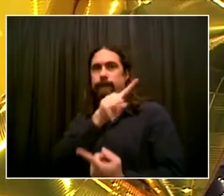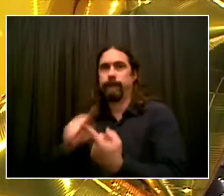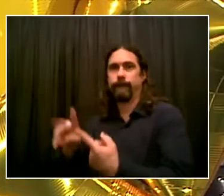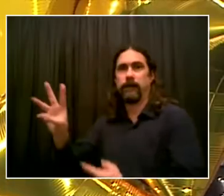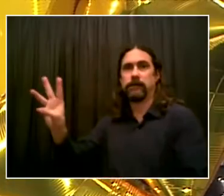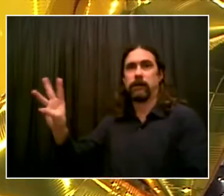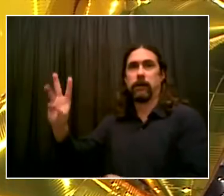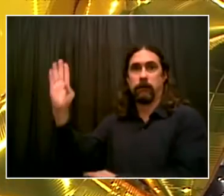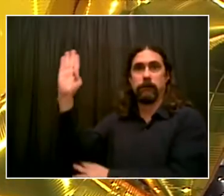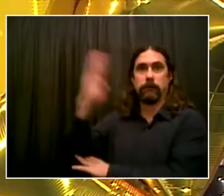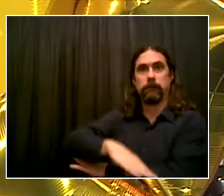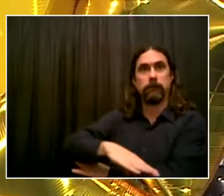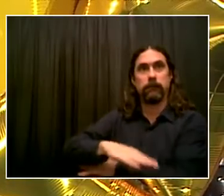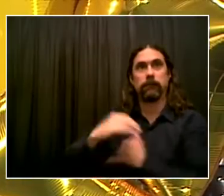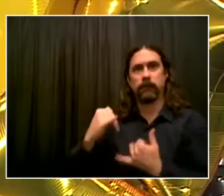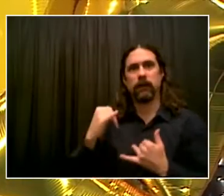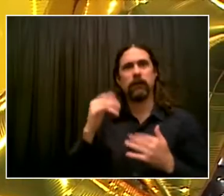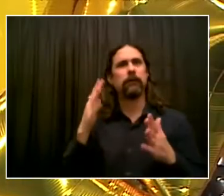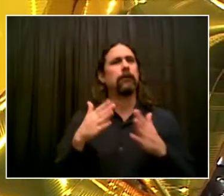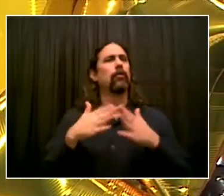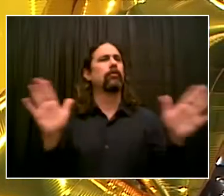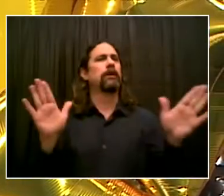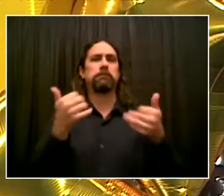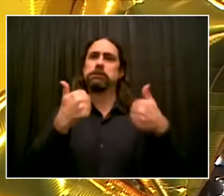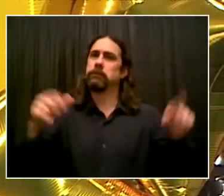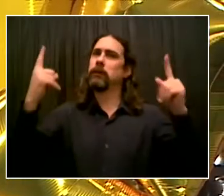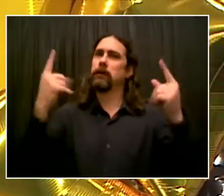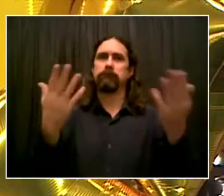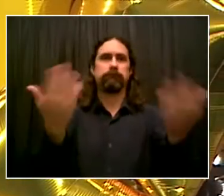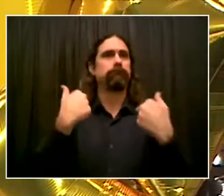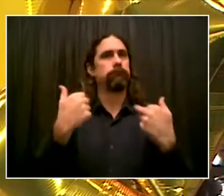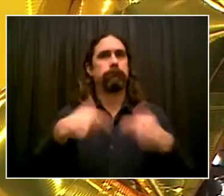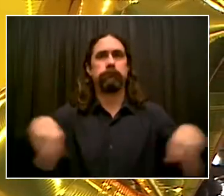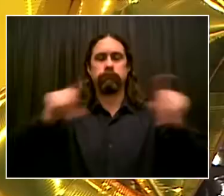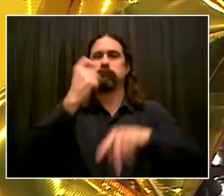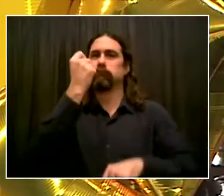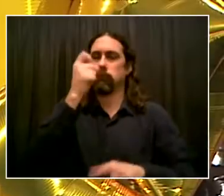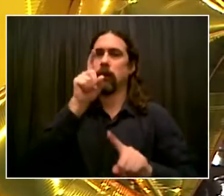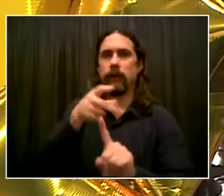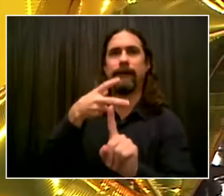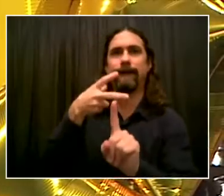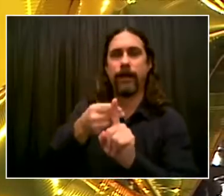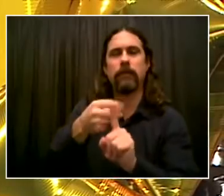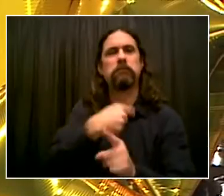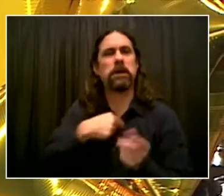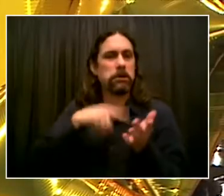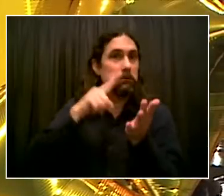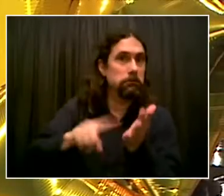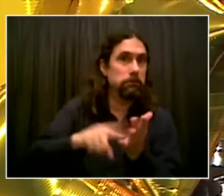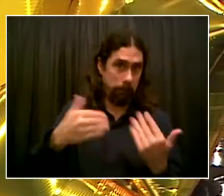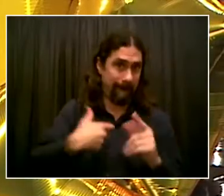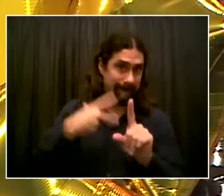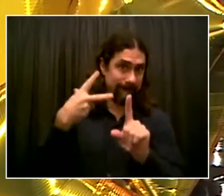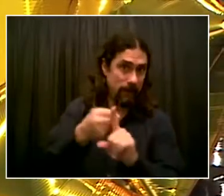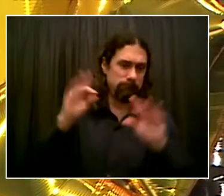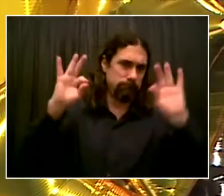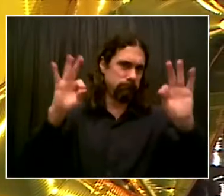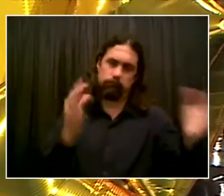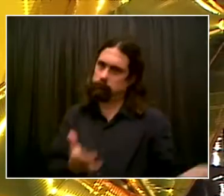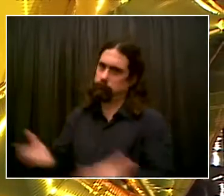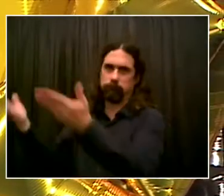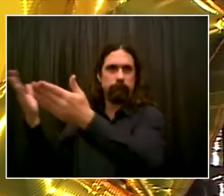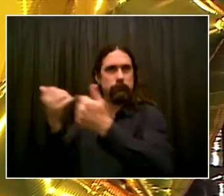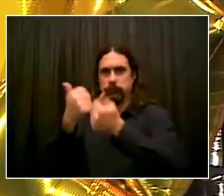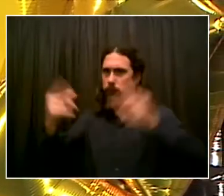a great sign of our resiliency and our strength. This is going to be the 95th year of the